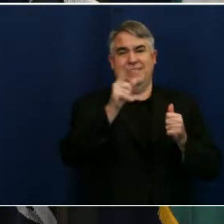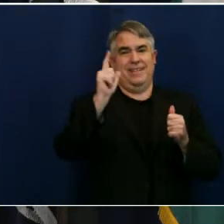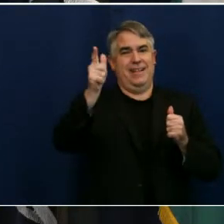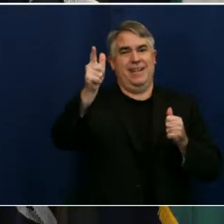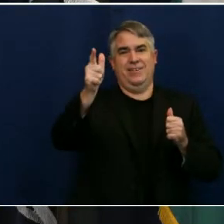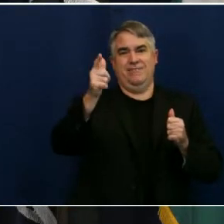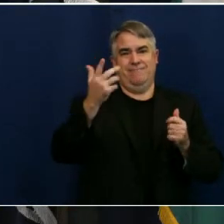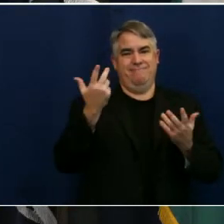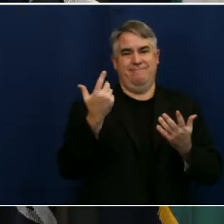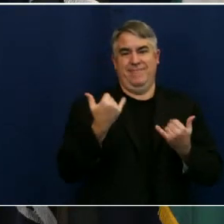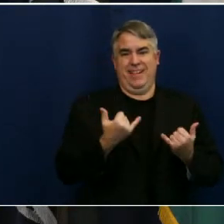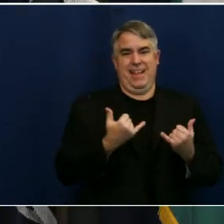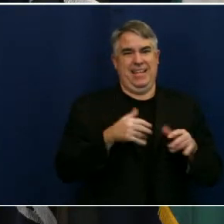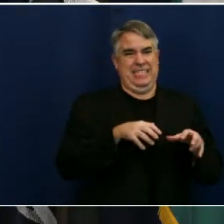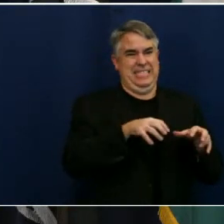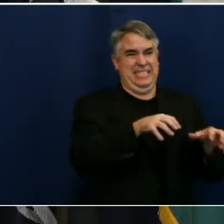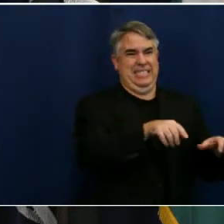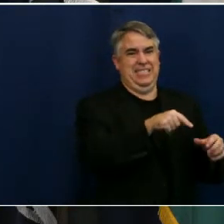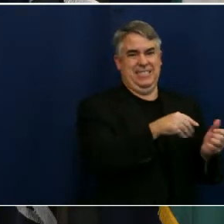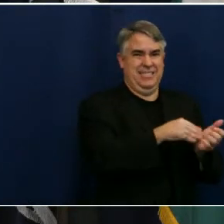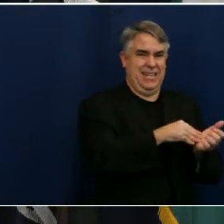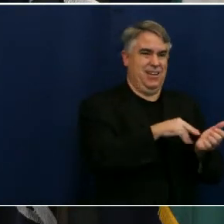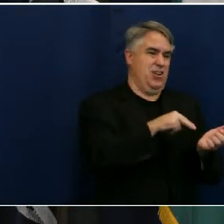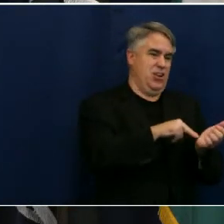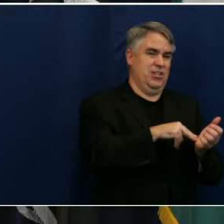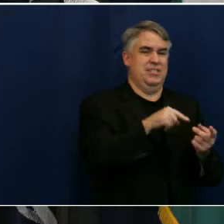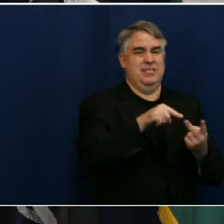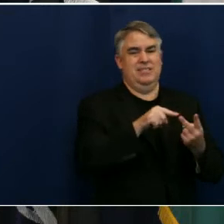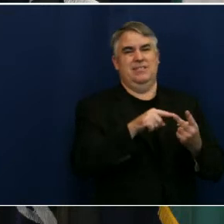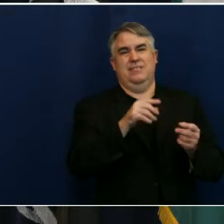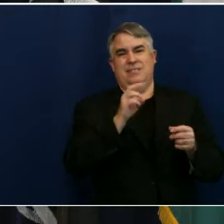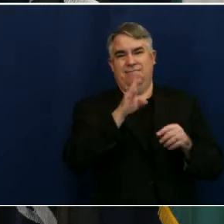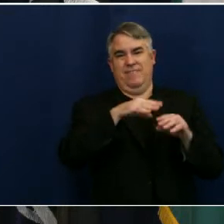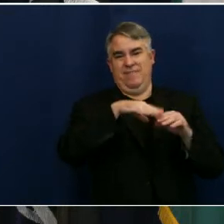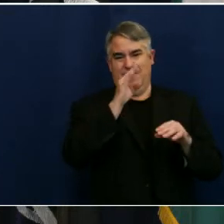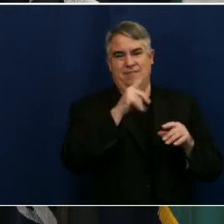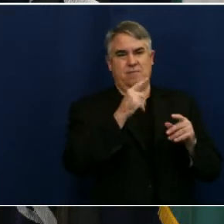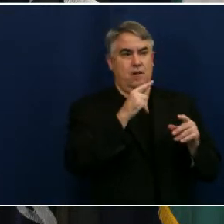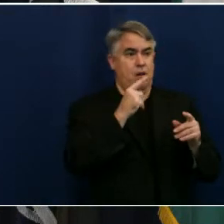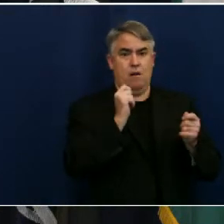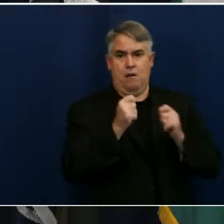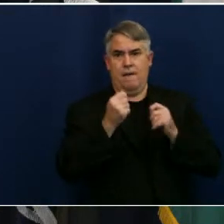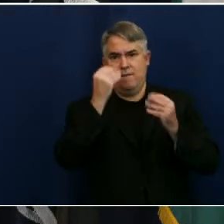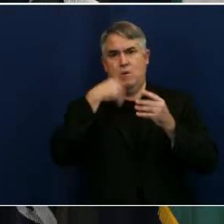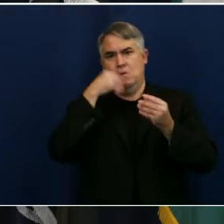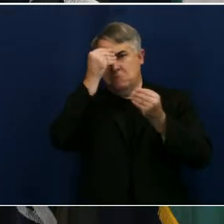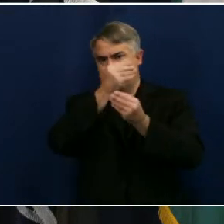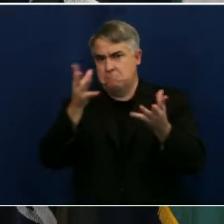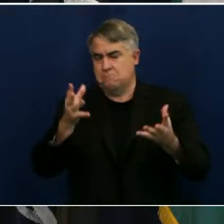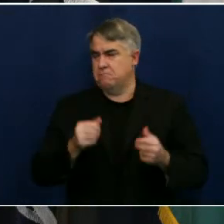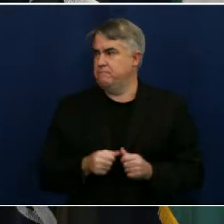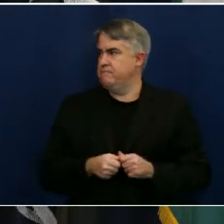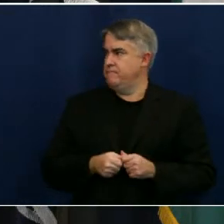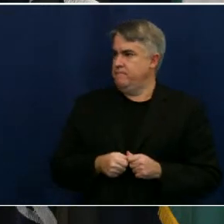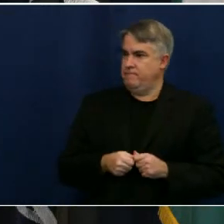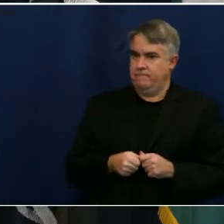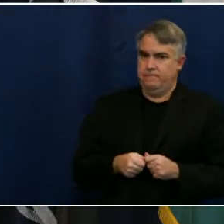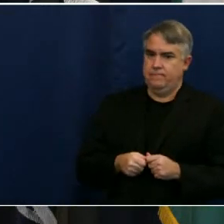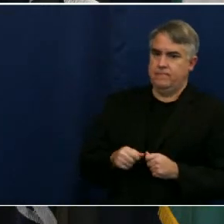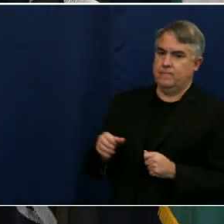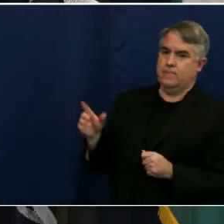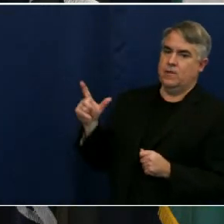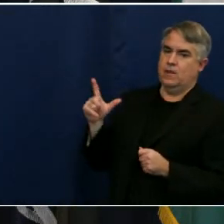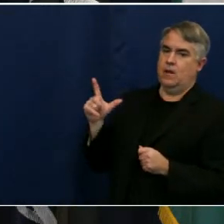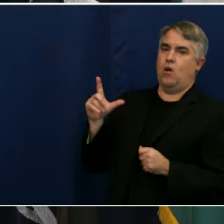situation. So I think there's some time to get greater clarity on how that will work. Next question. Lori Weisberg, San